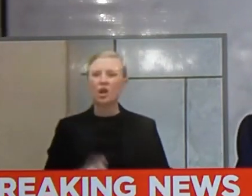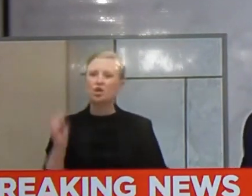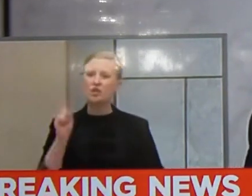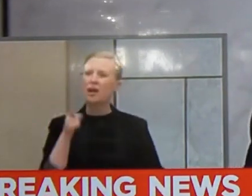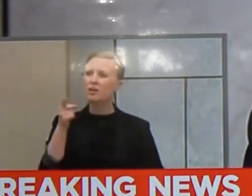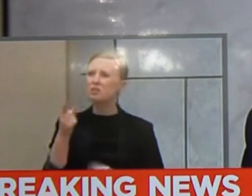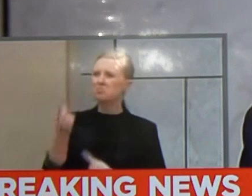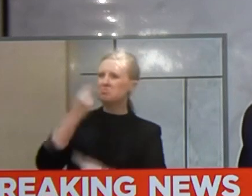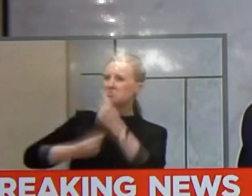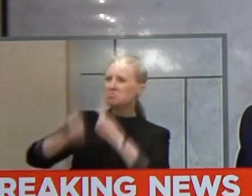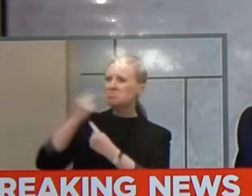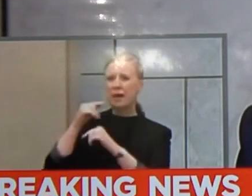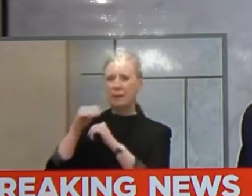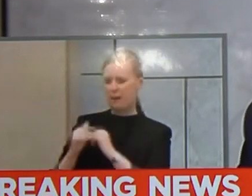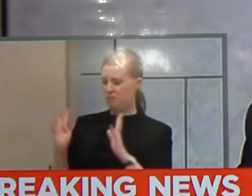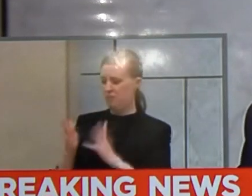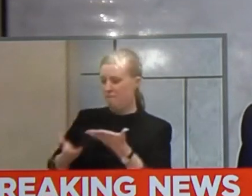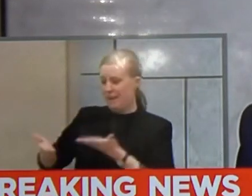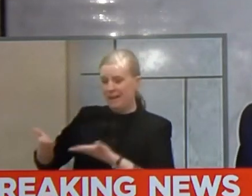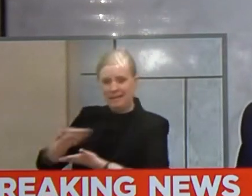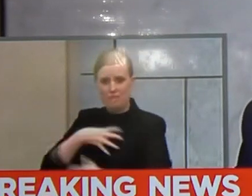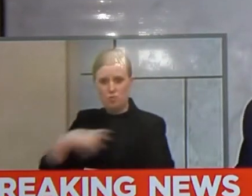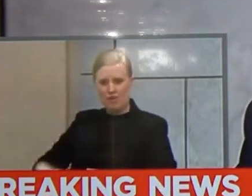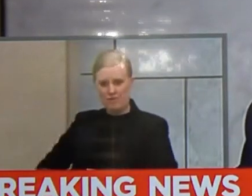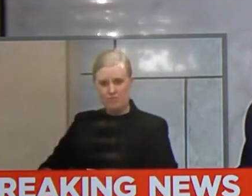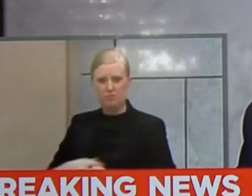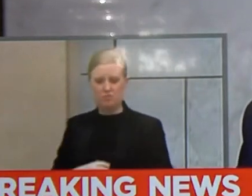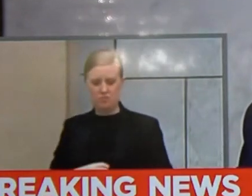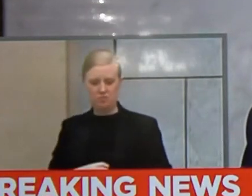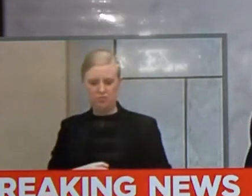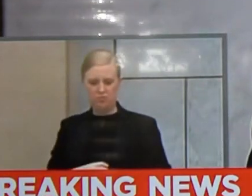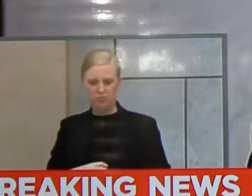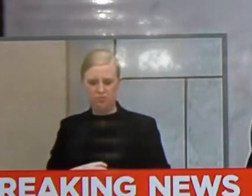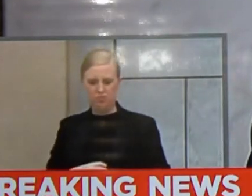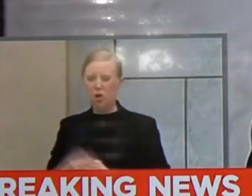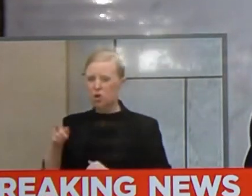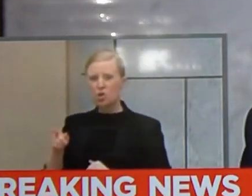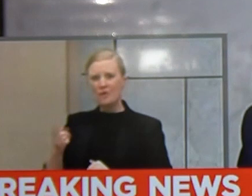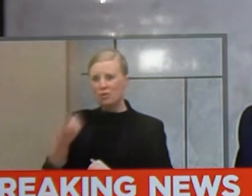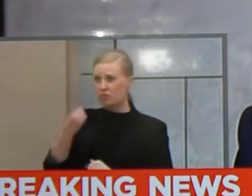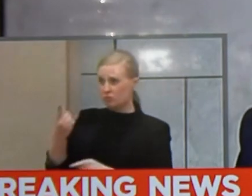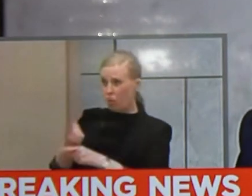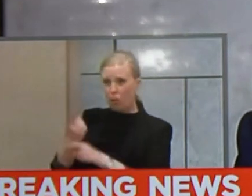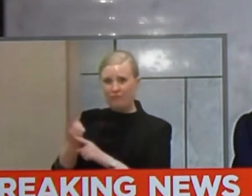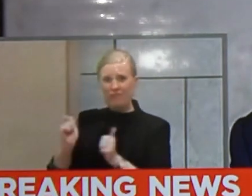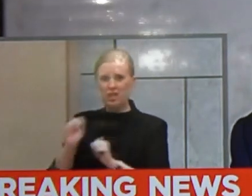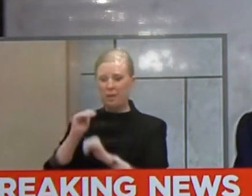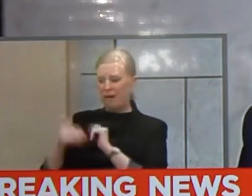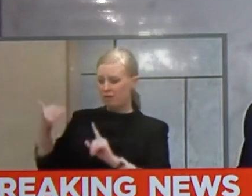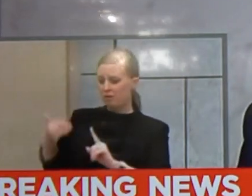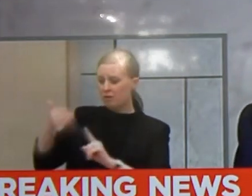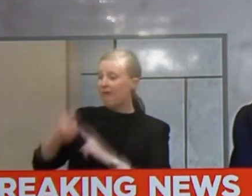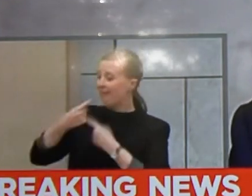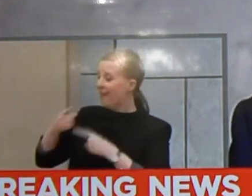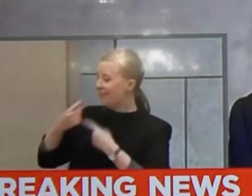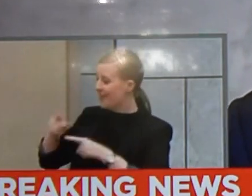deployed or at least identified the major measures of the response, and that